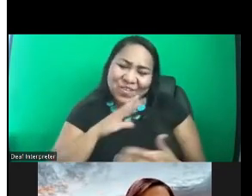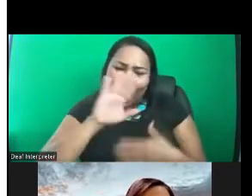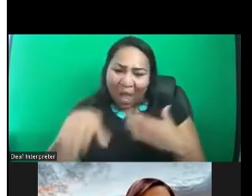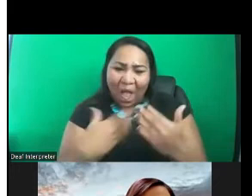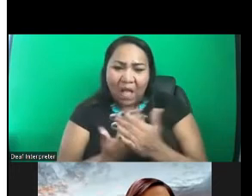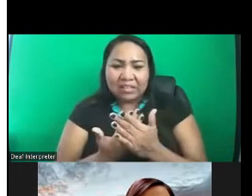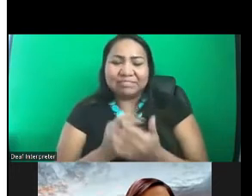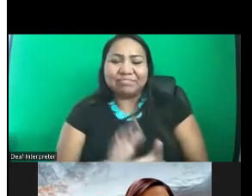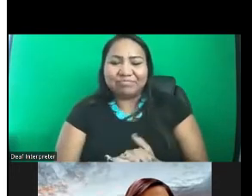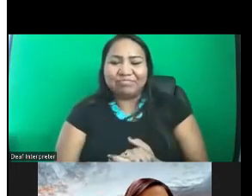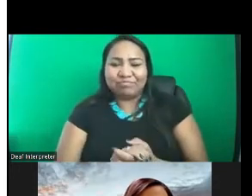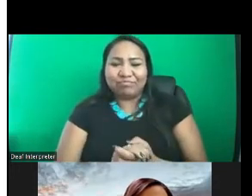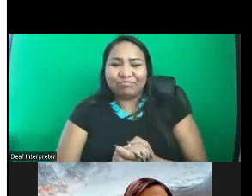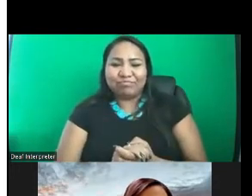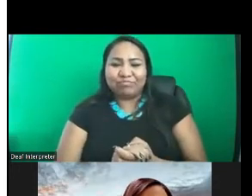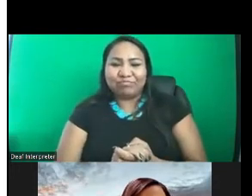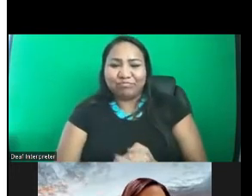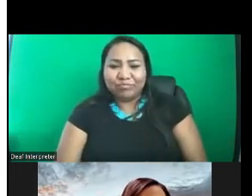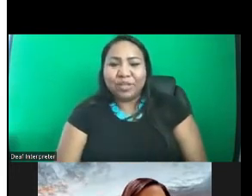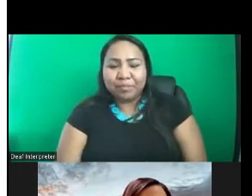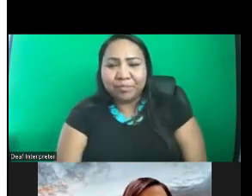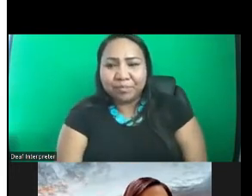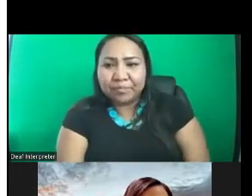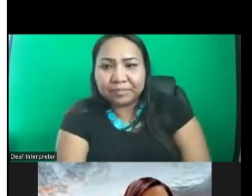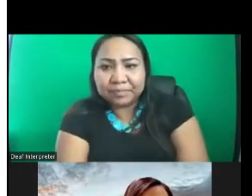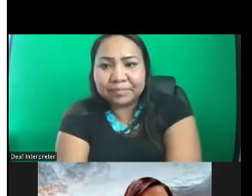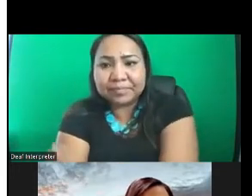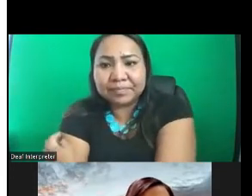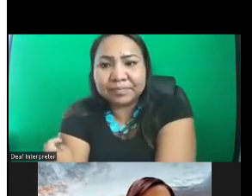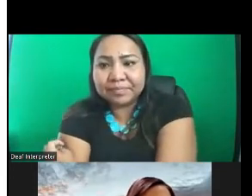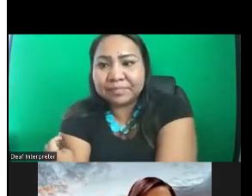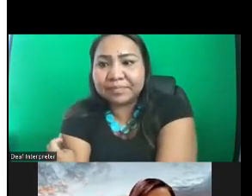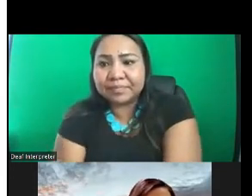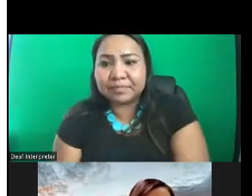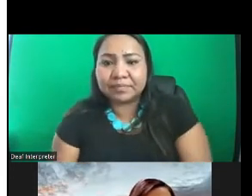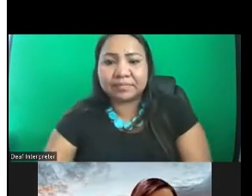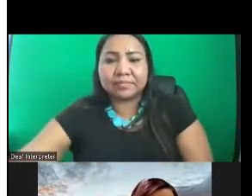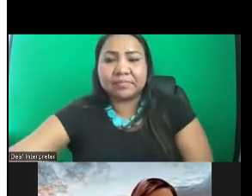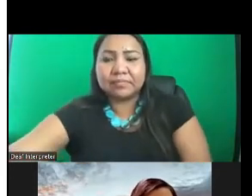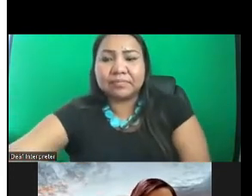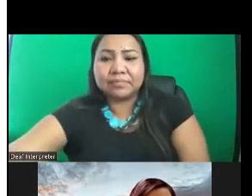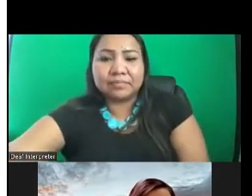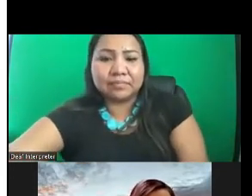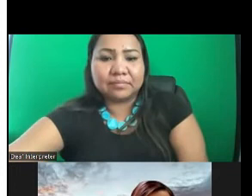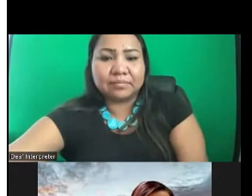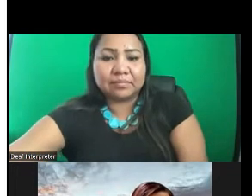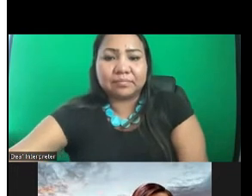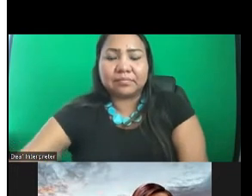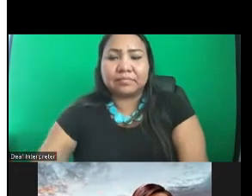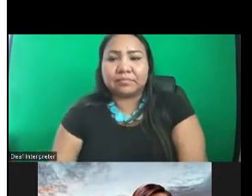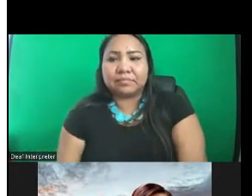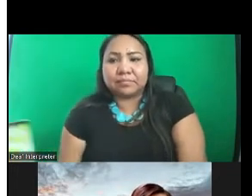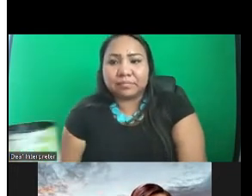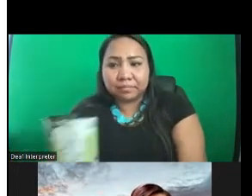for this opportunity to present about the Indigenous Pride Health Worker Program. Thank you. Asquale.